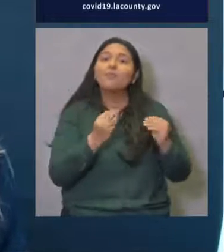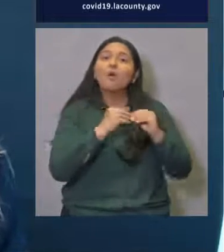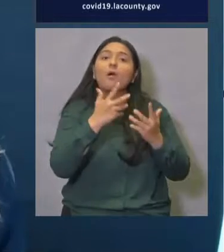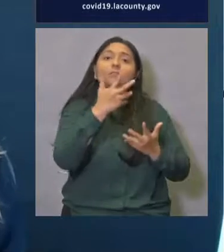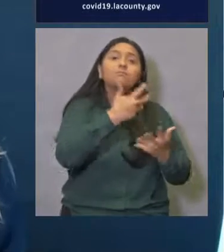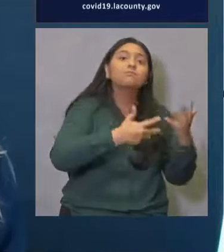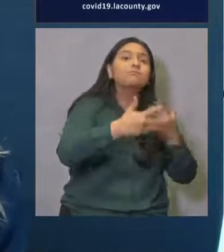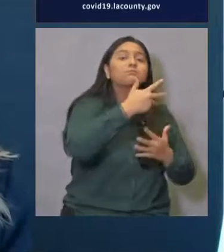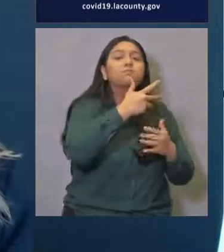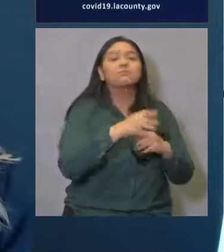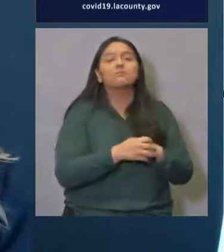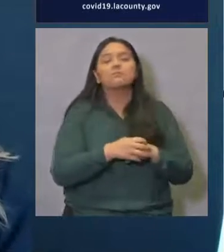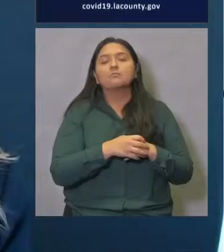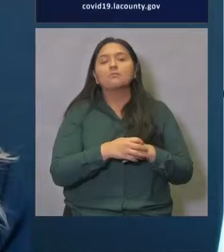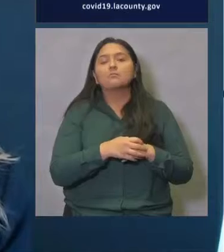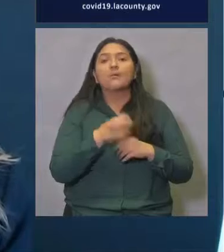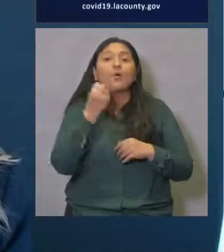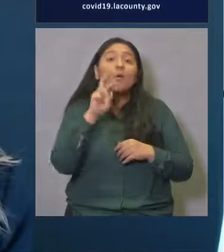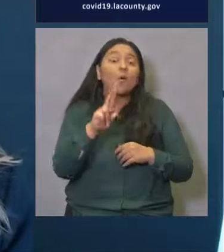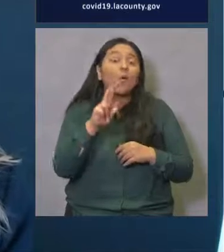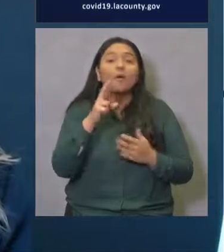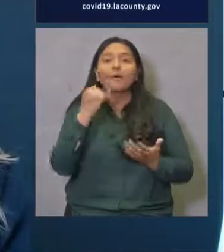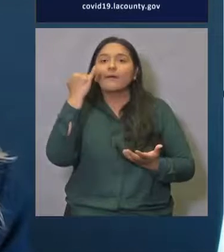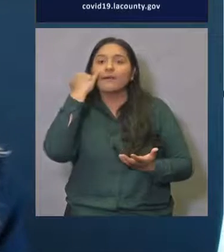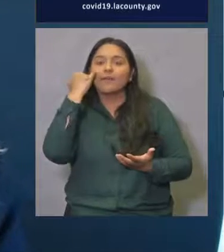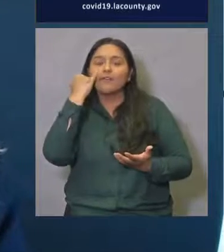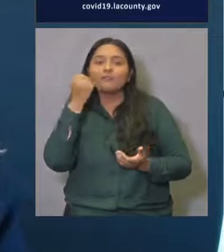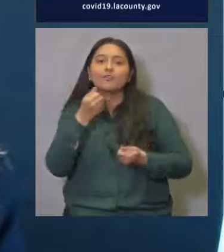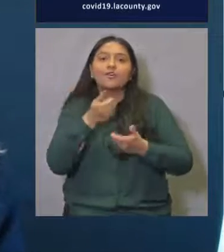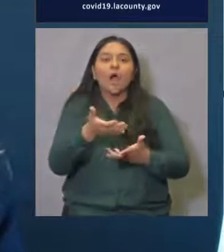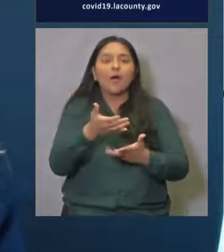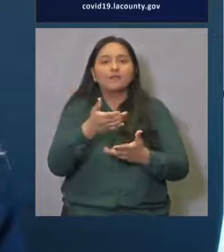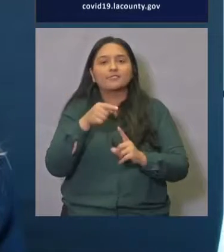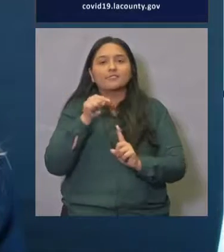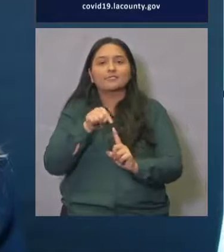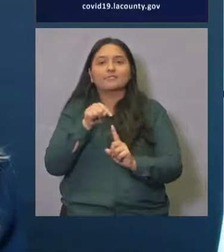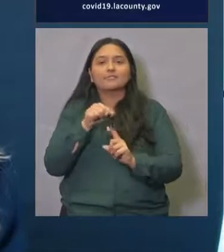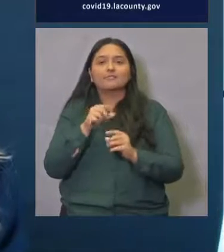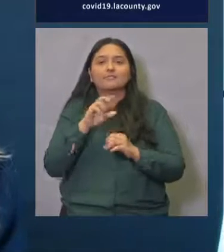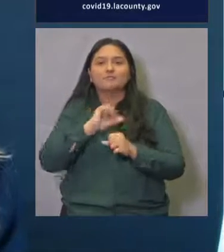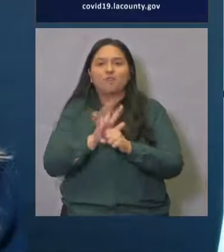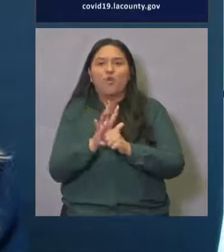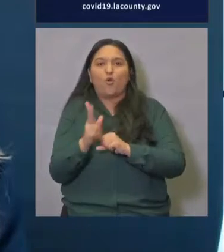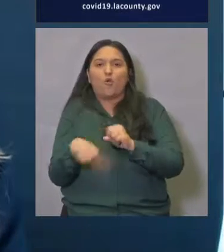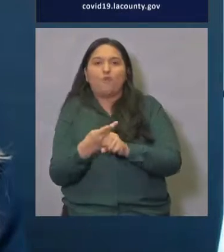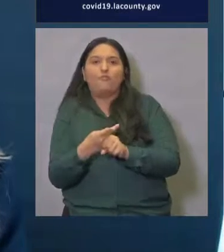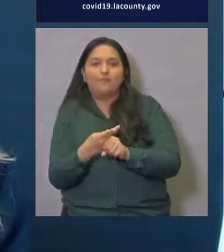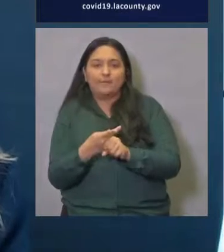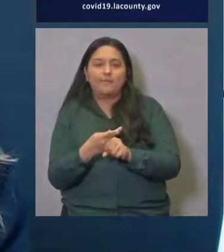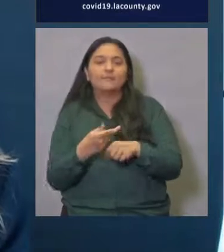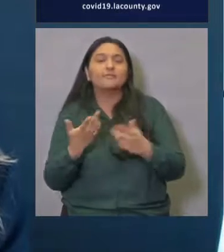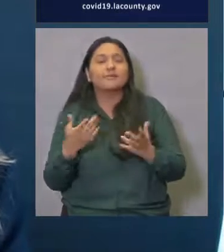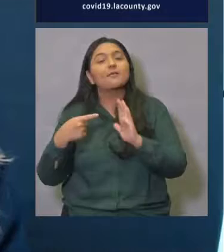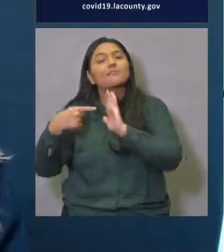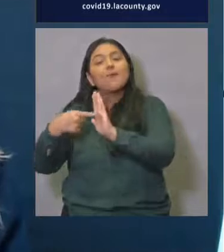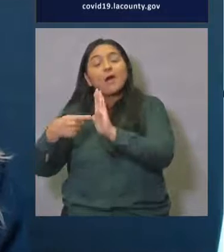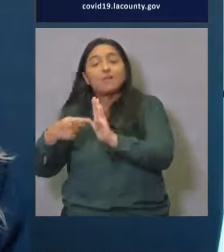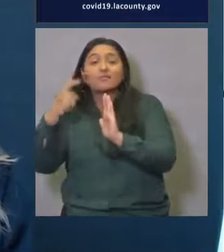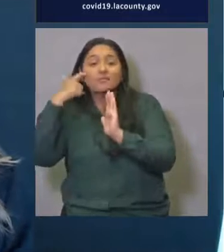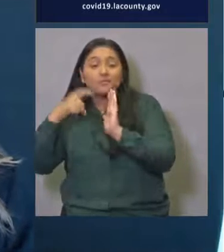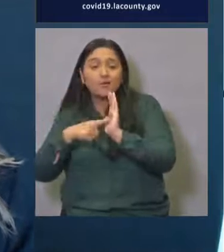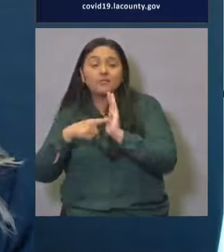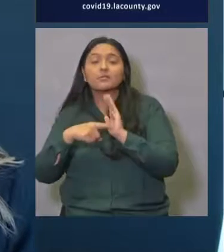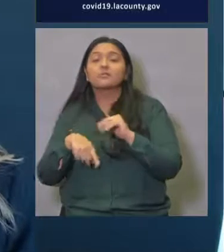physical distancing between people, or if it's rather due to the variants. What the model notices is obviously that slowing in the rate